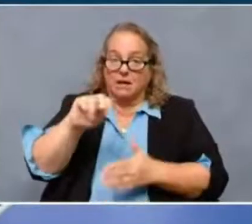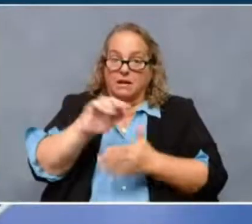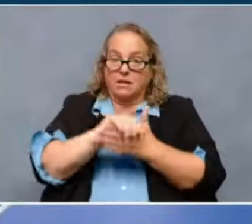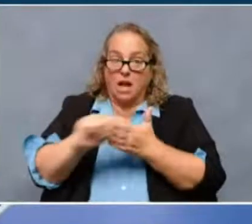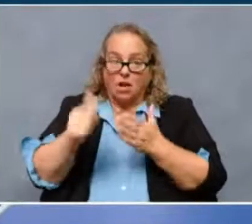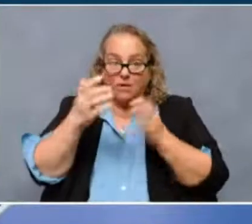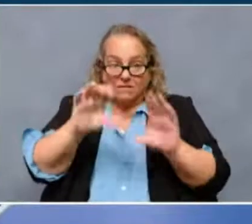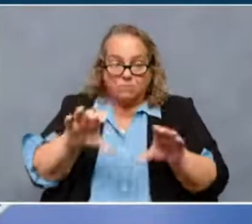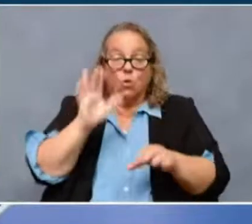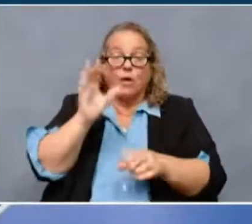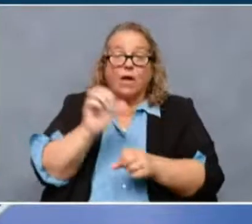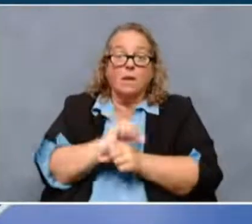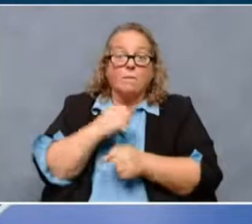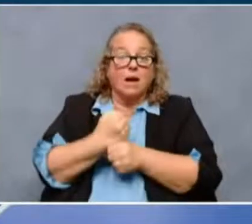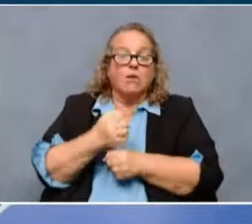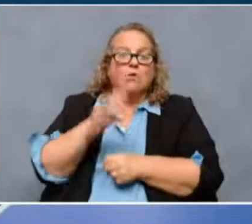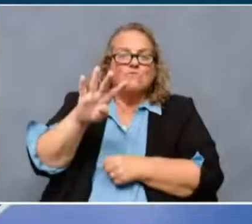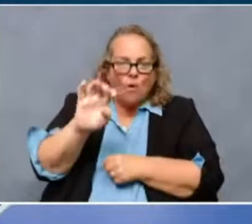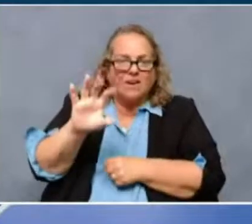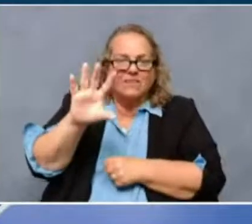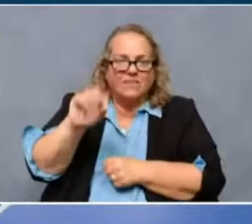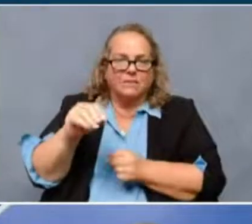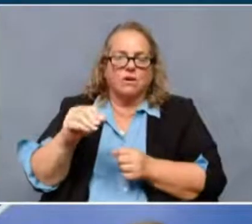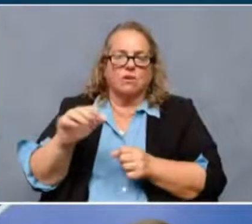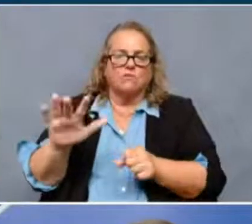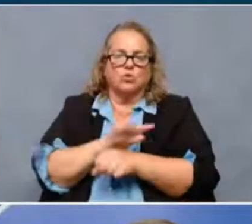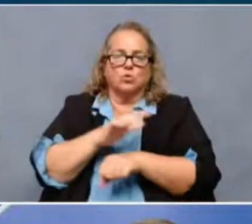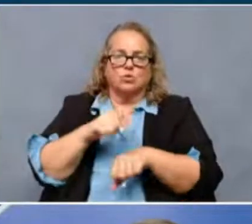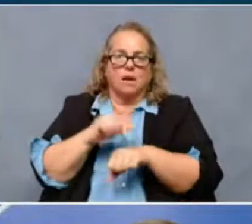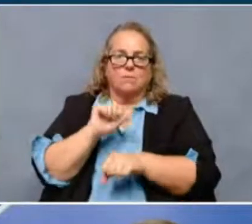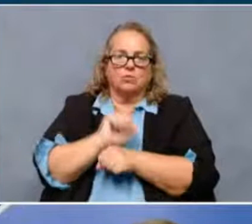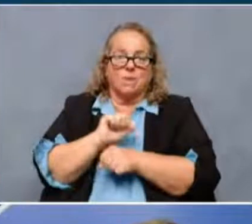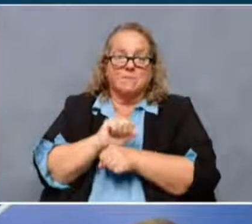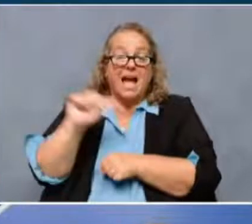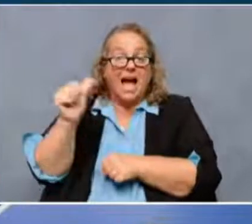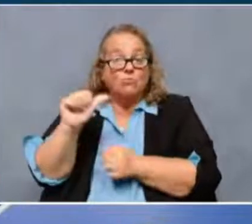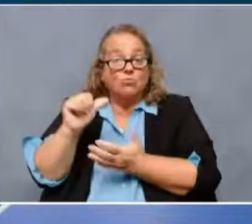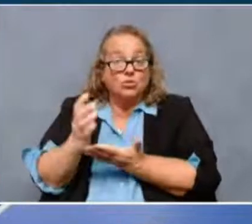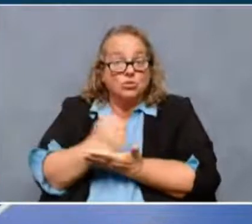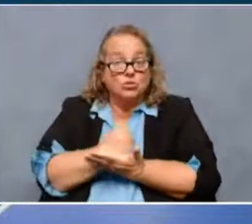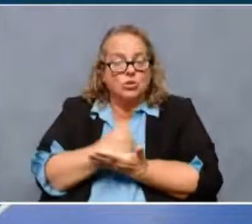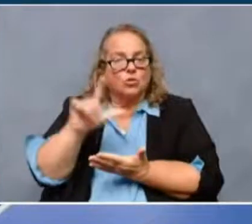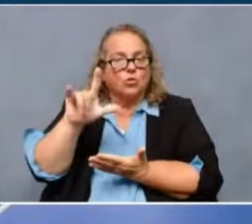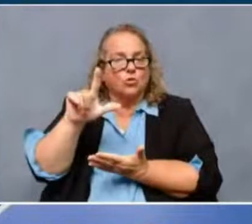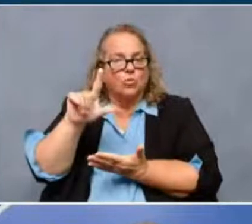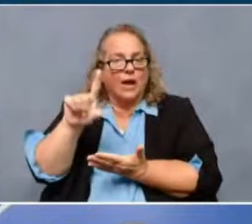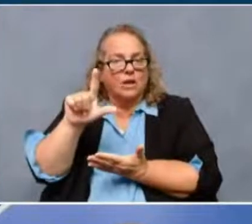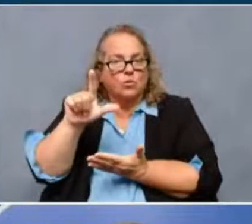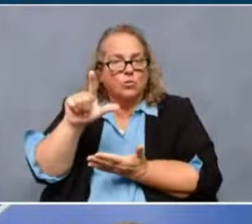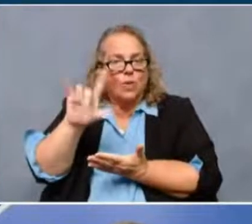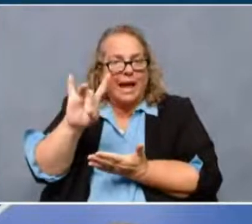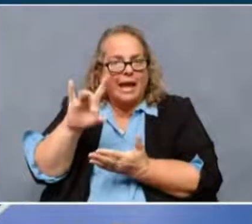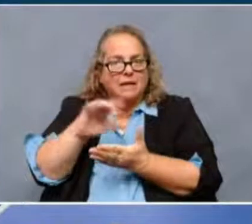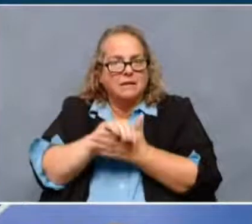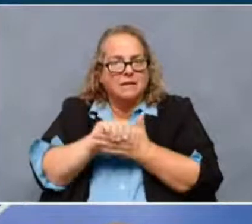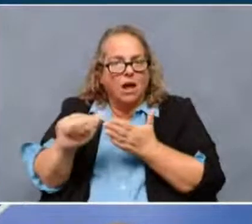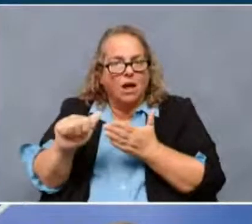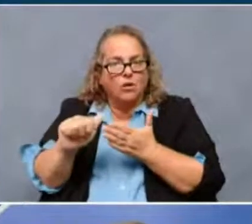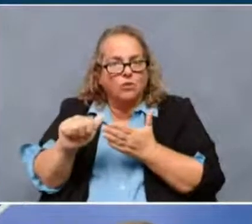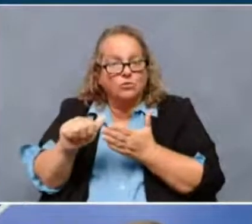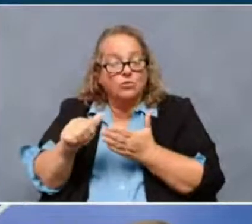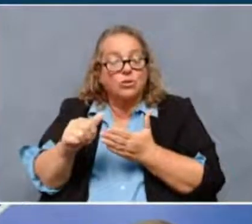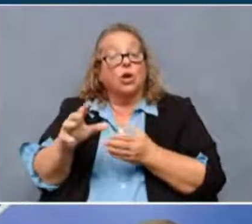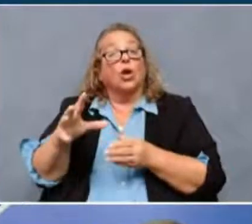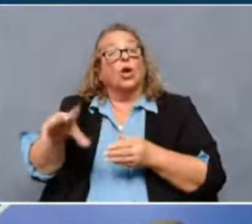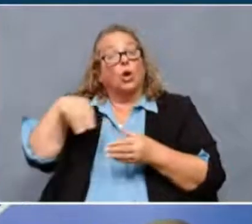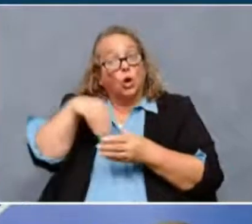450 full-time jobs at an average hourly wage of $28, including benefits. This is something that Warren County has been